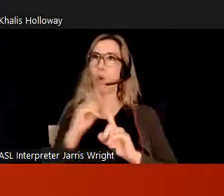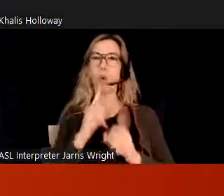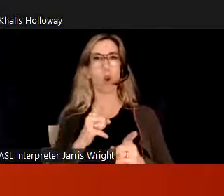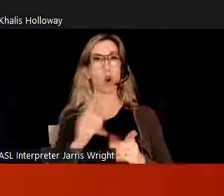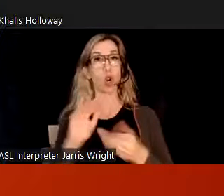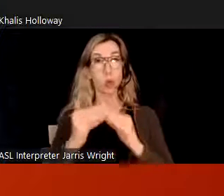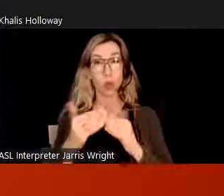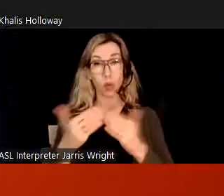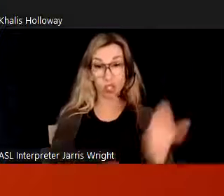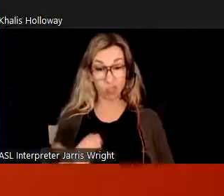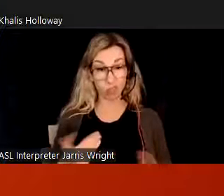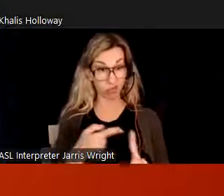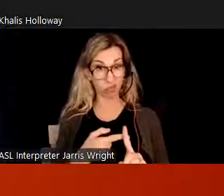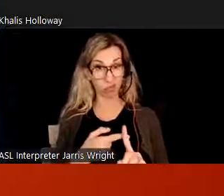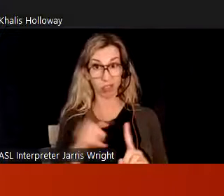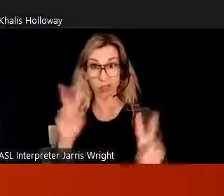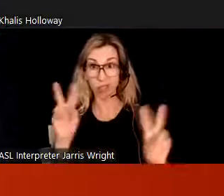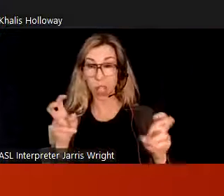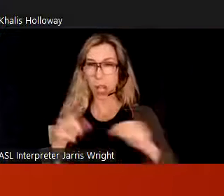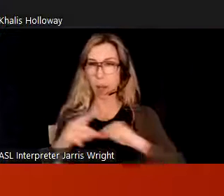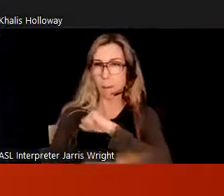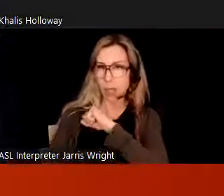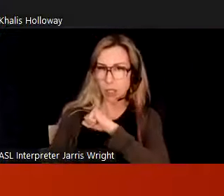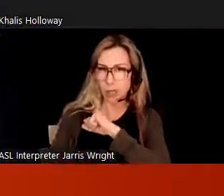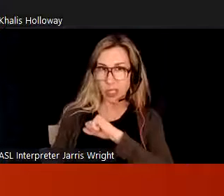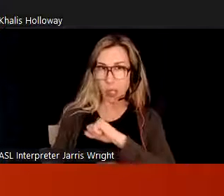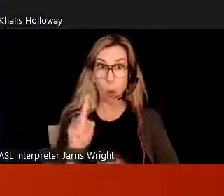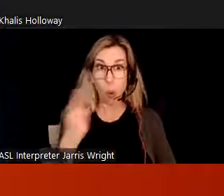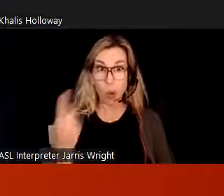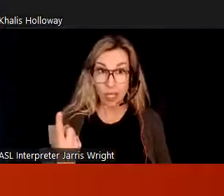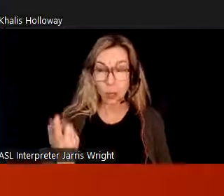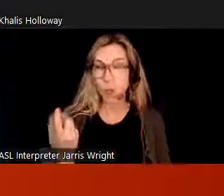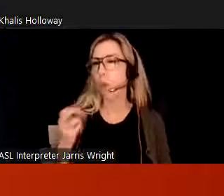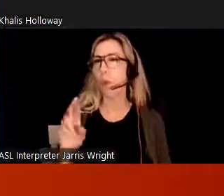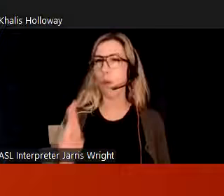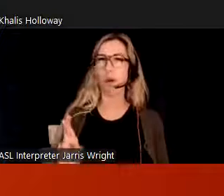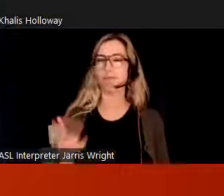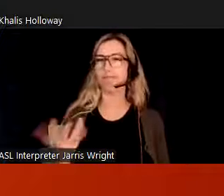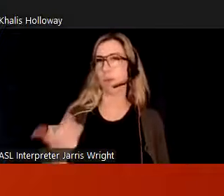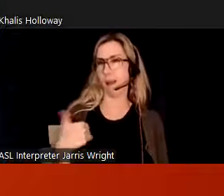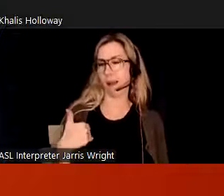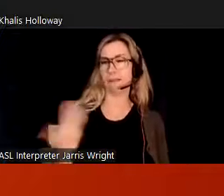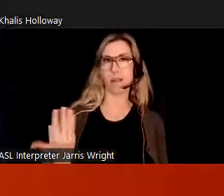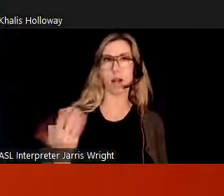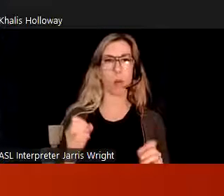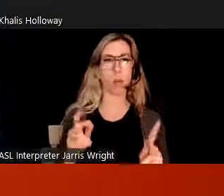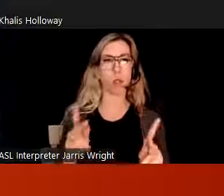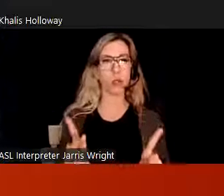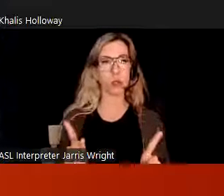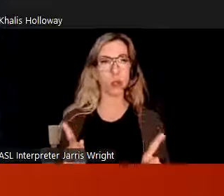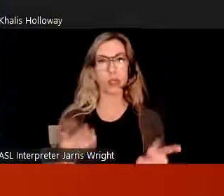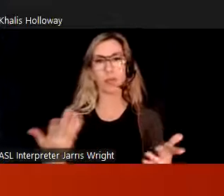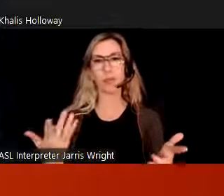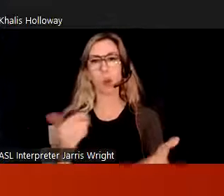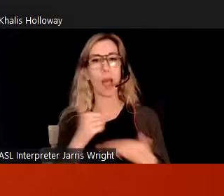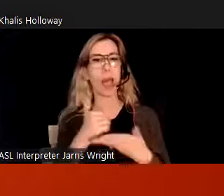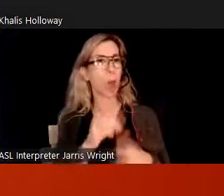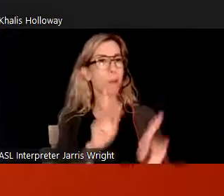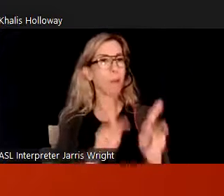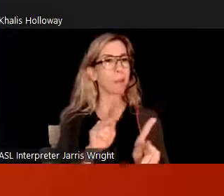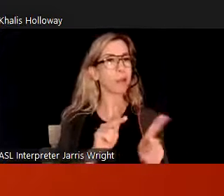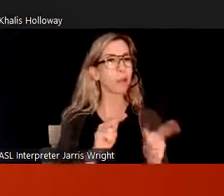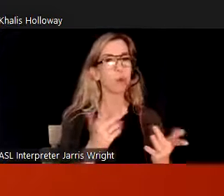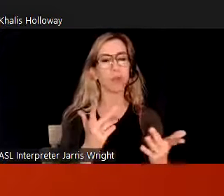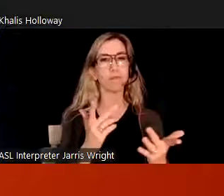it just a punishment, or are there opportunities there to help people come in contact with other